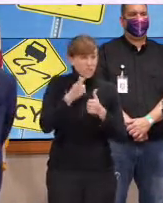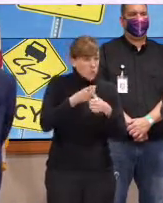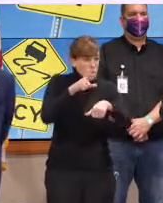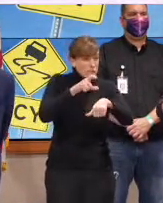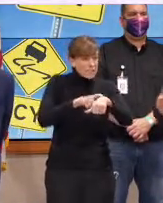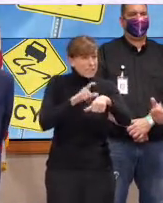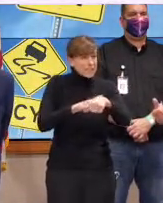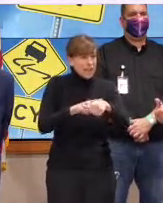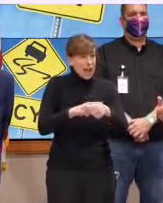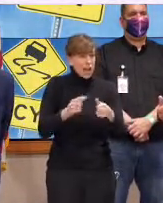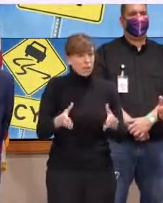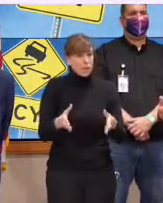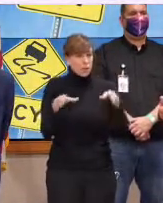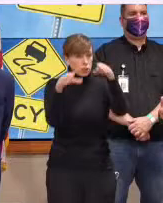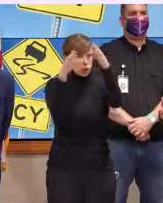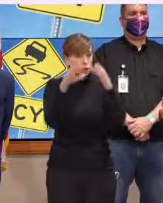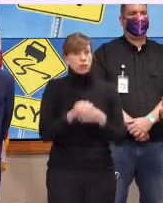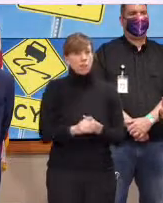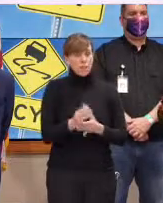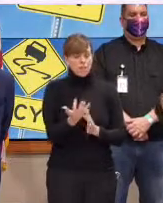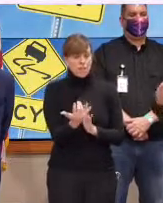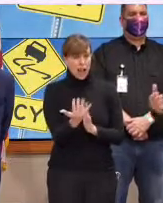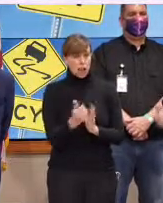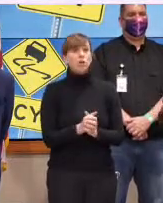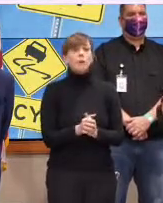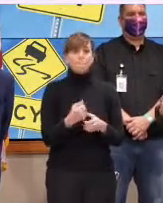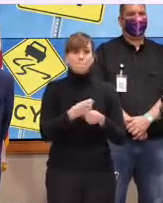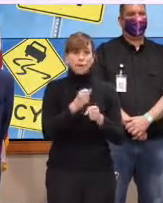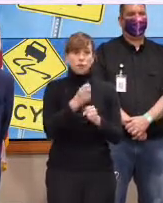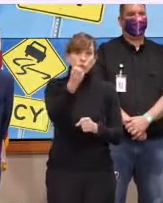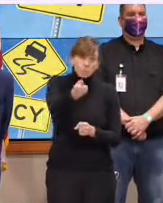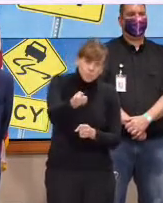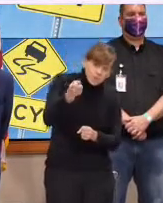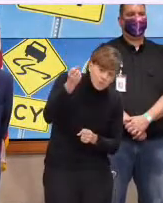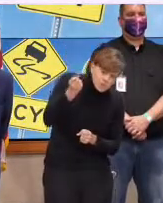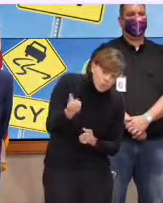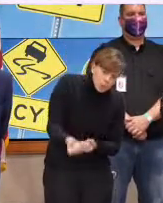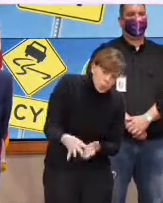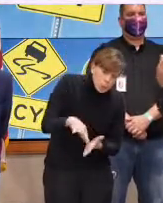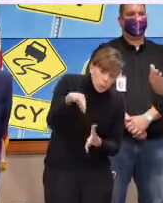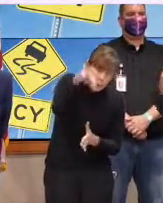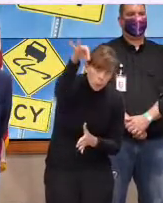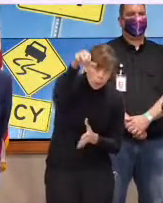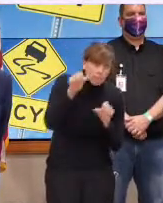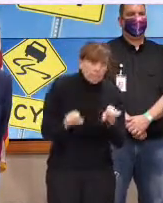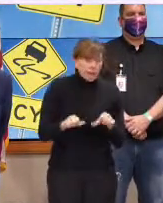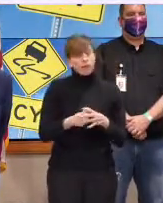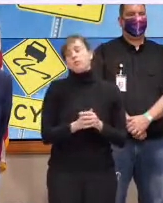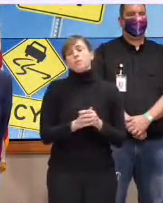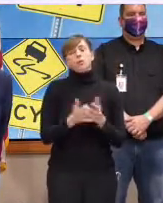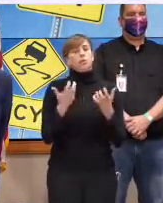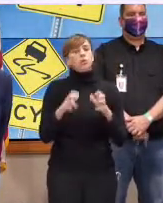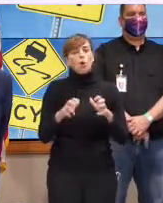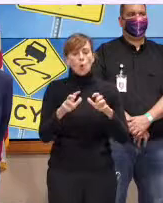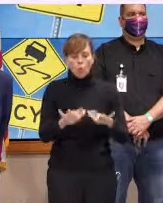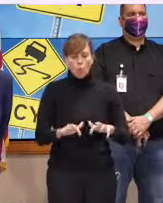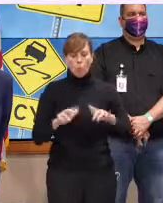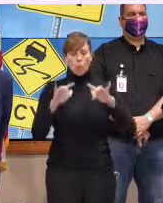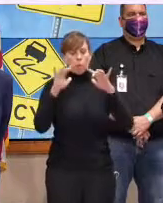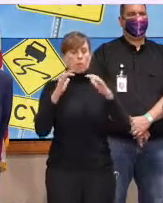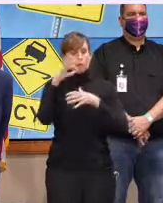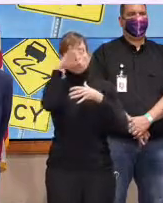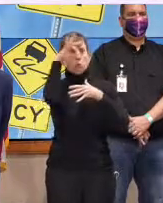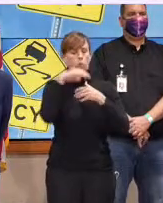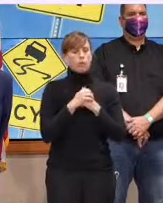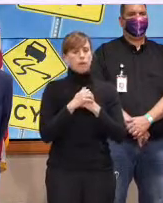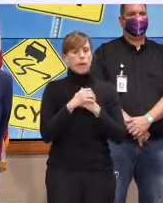make sure that the dampers are open, okay, and that the smoke is not migrating into your home or causing other issues inside the